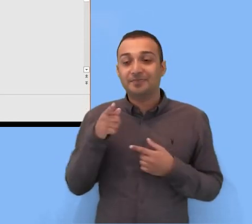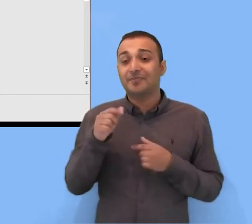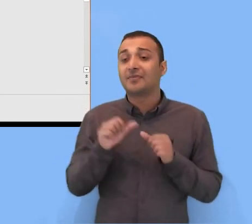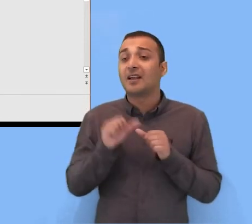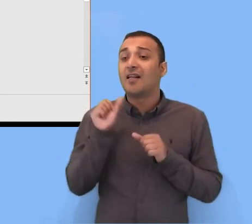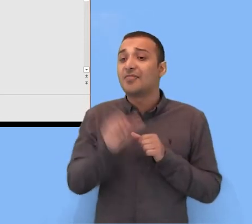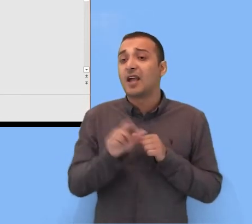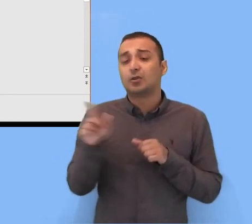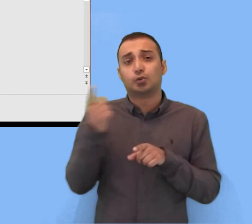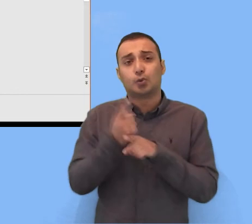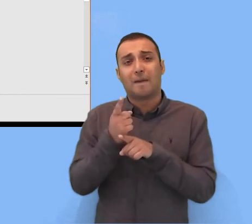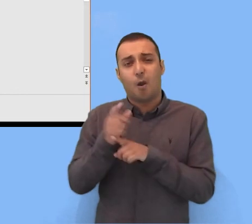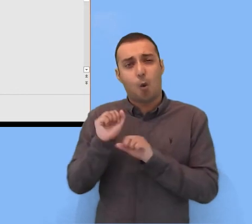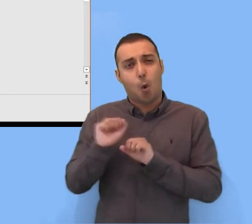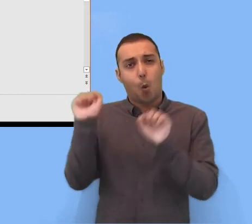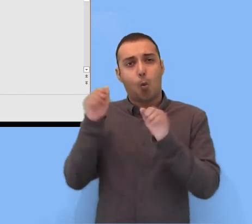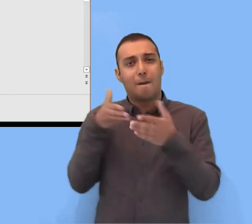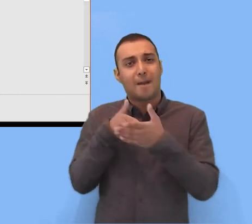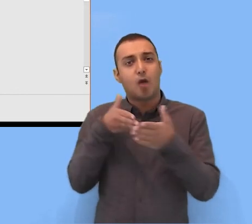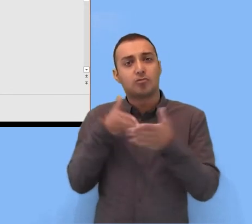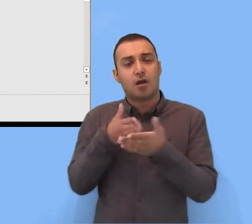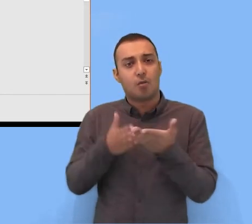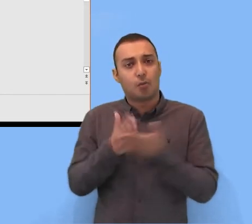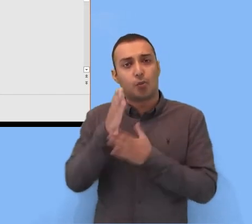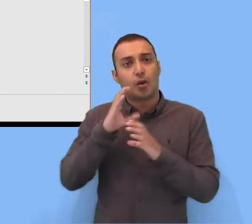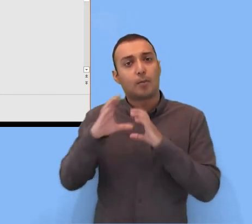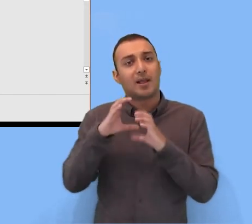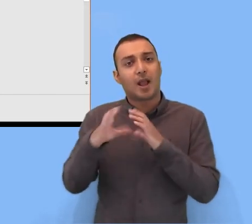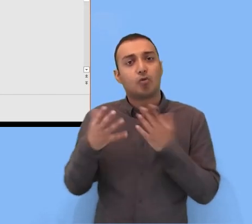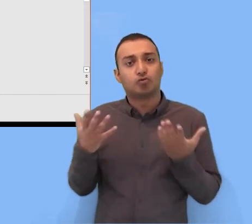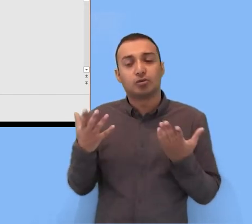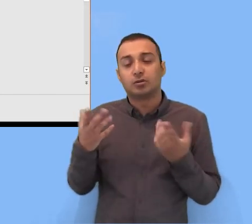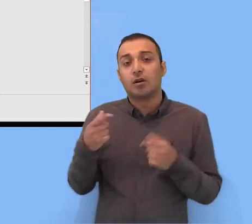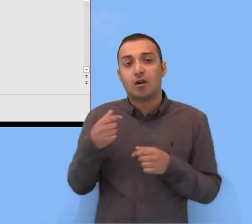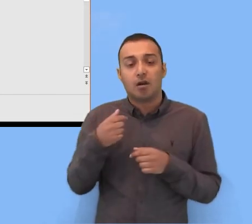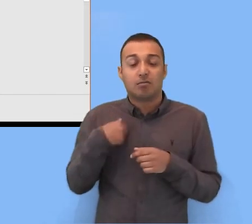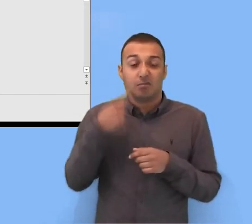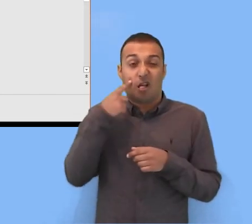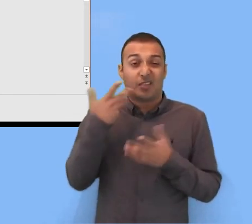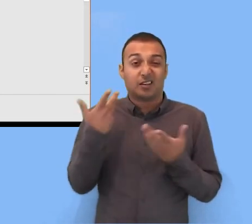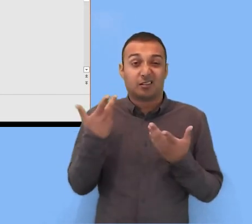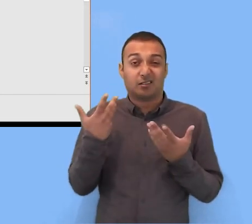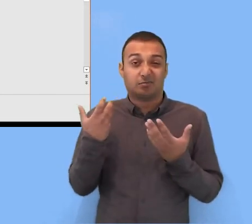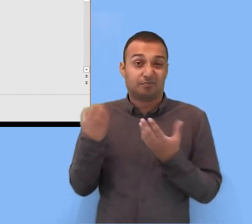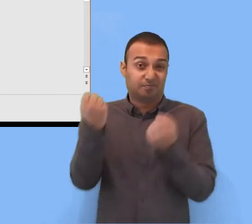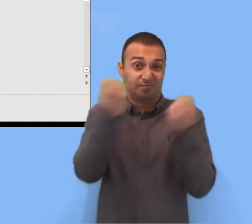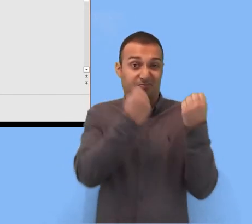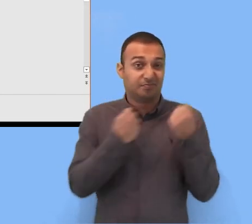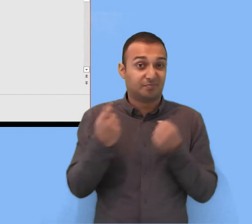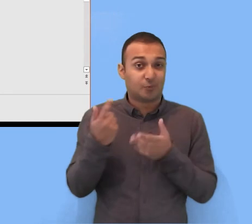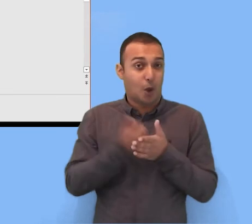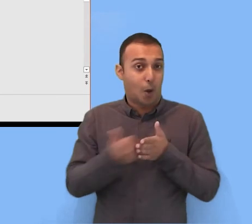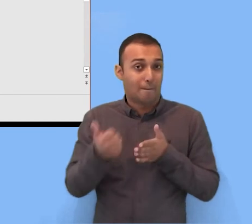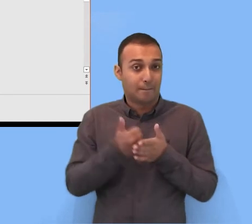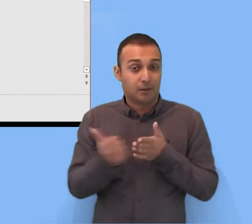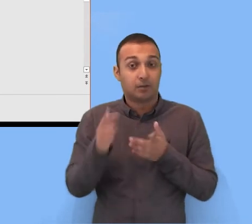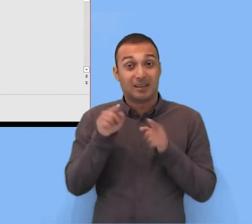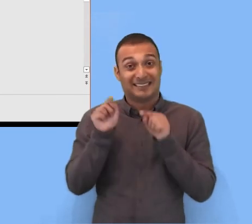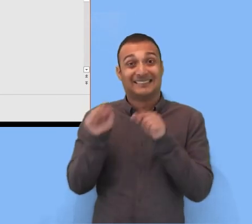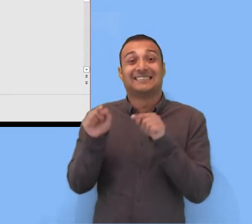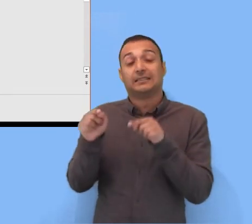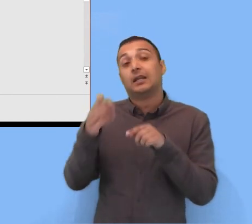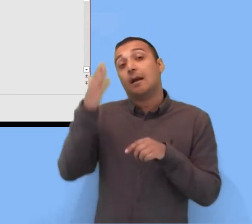in communication, which are, I guess, quite common. But for this mum in particular, she